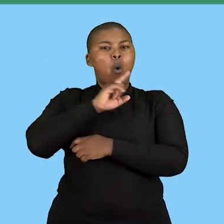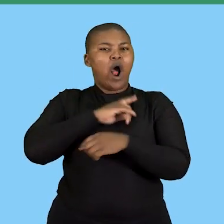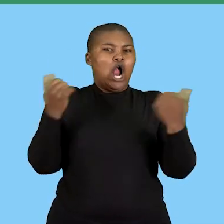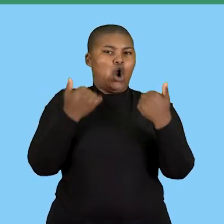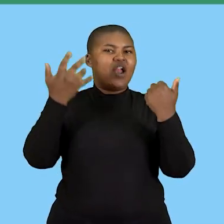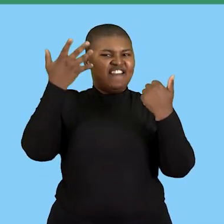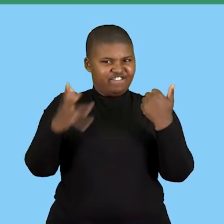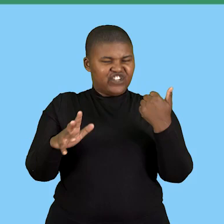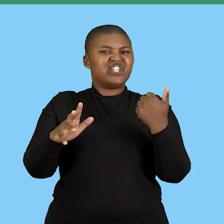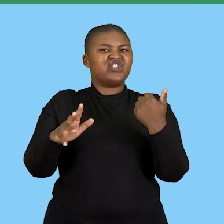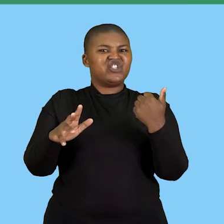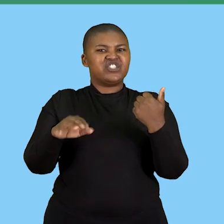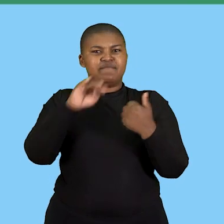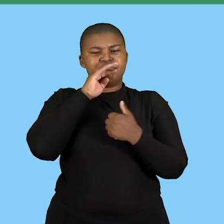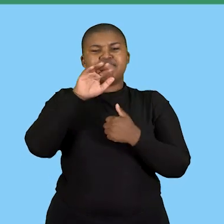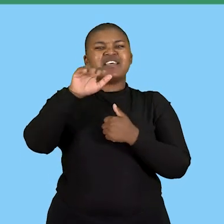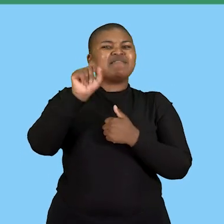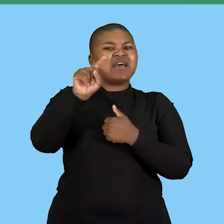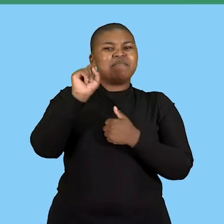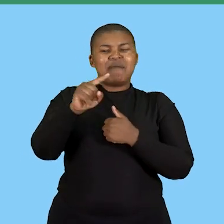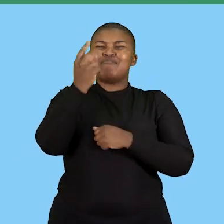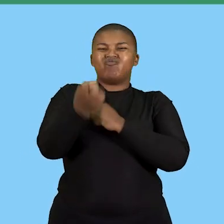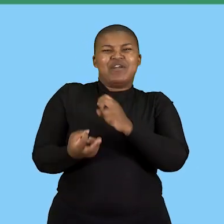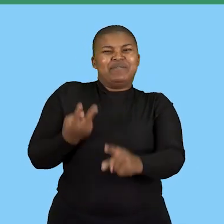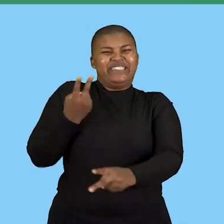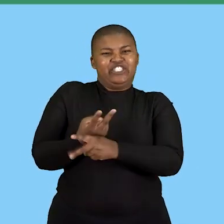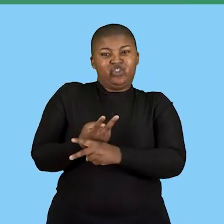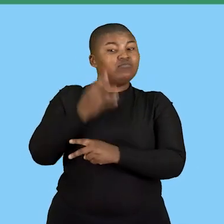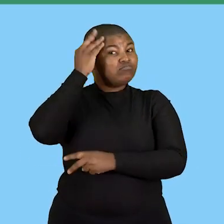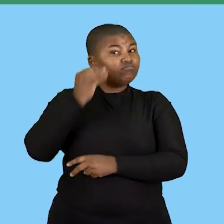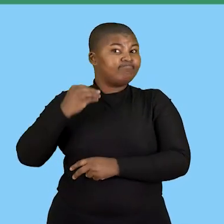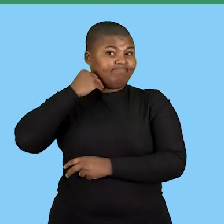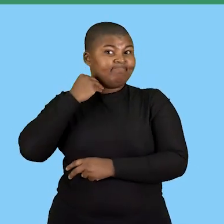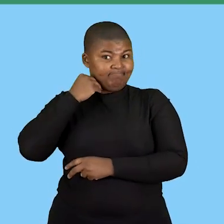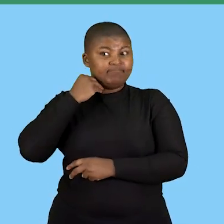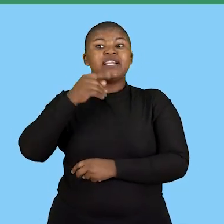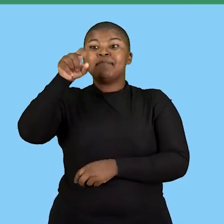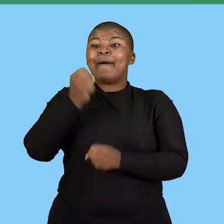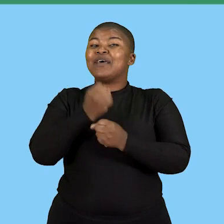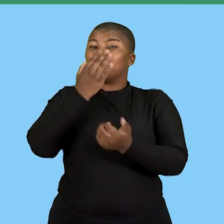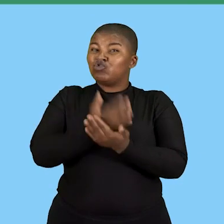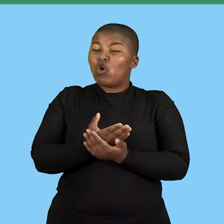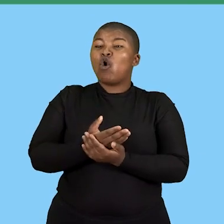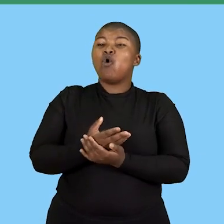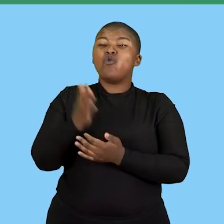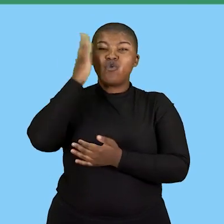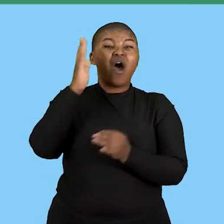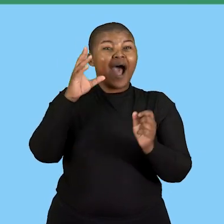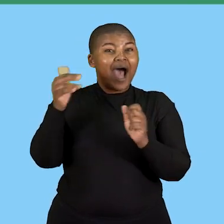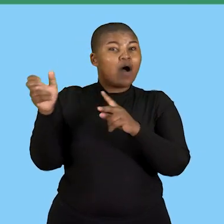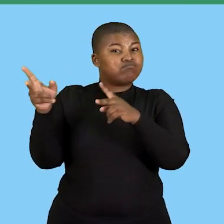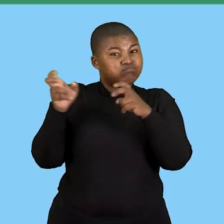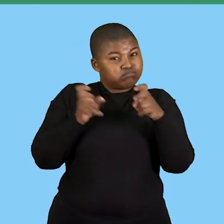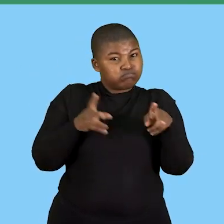No, because it was on the scenario. So we will give it the R for repetition. So keep that in mind. I'm doing this so that you know